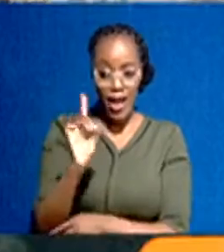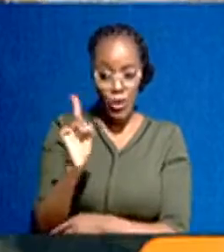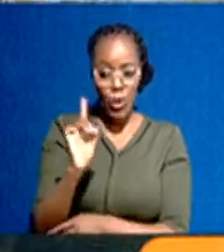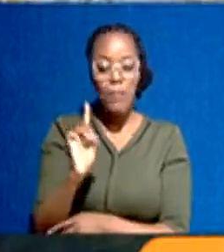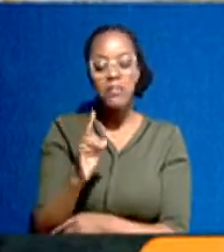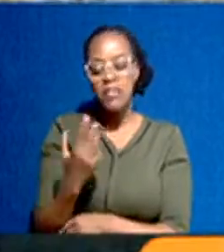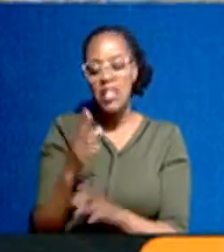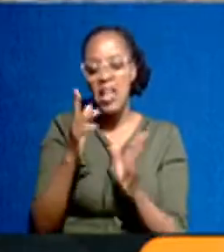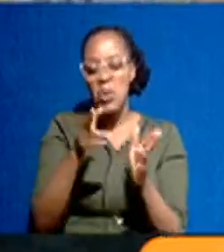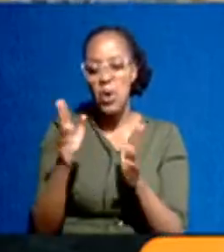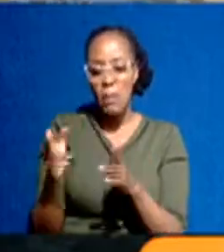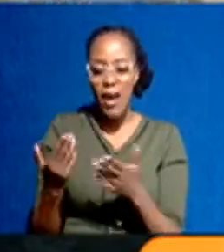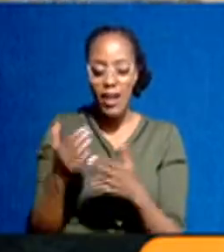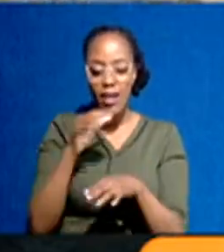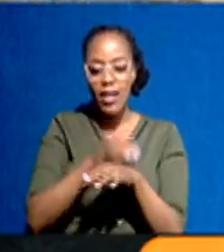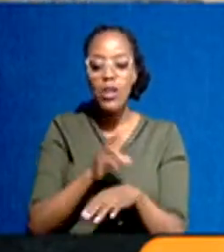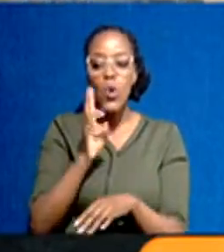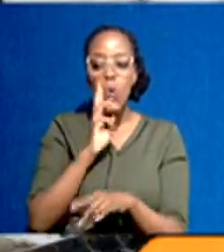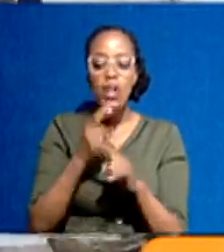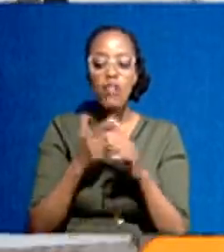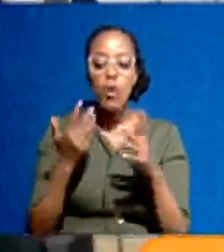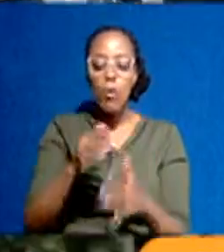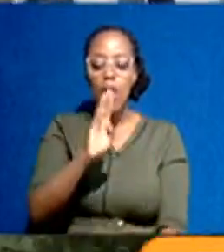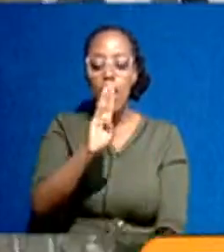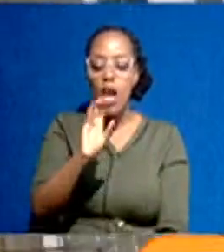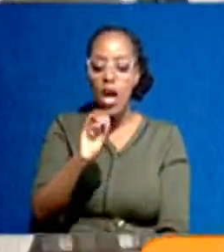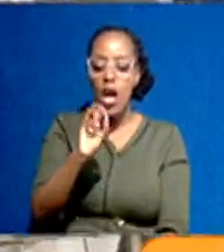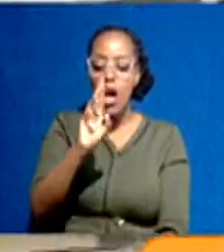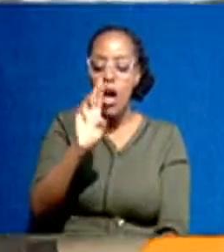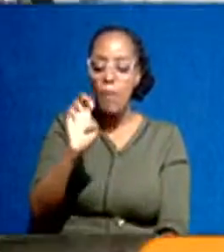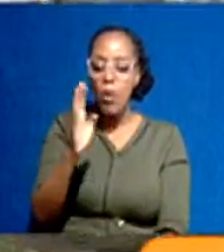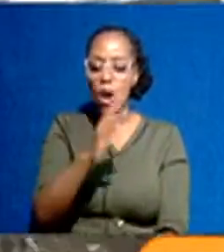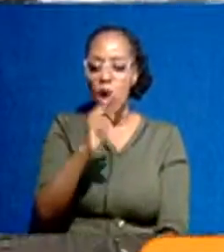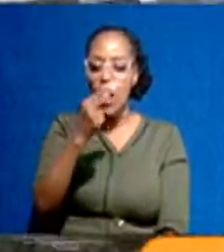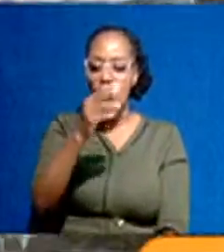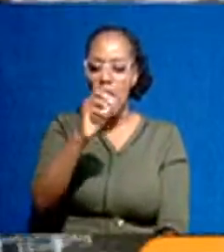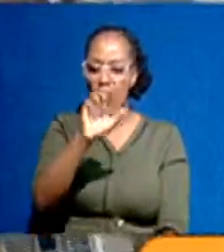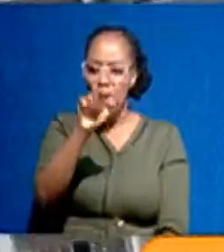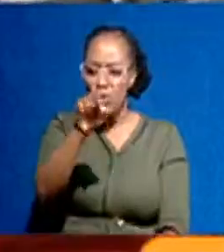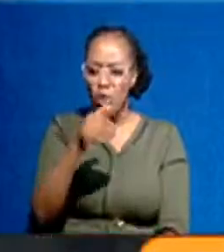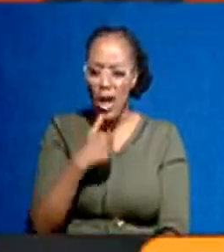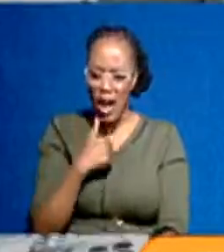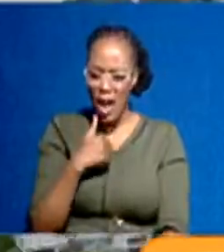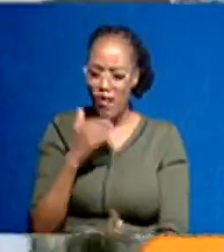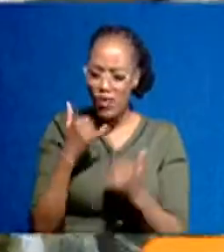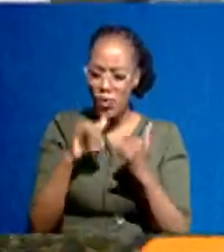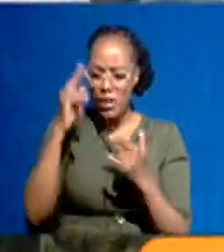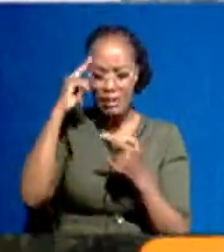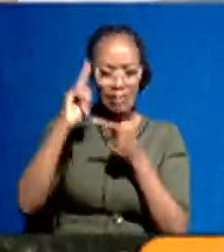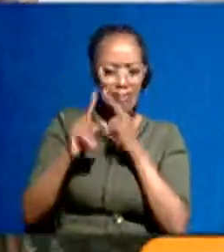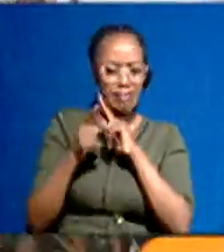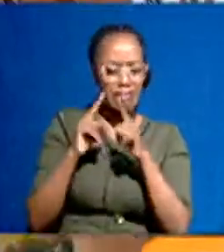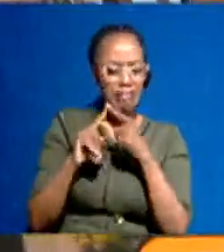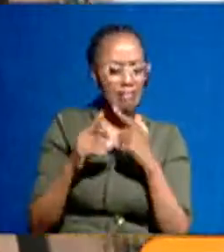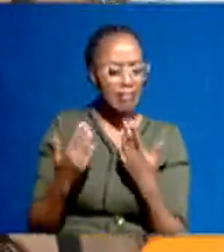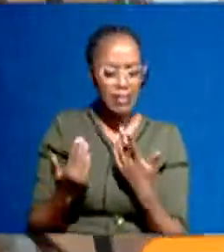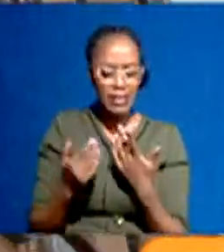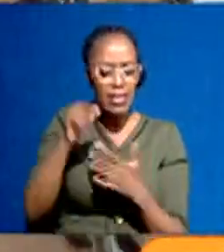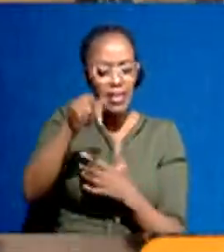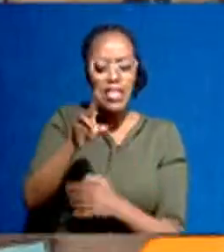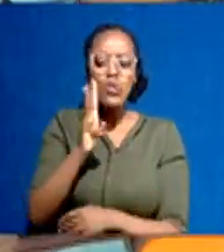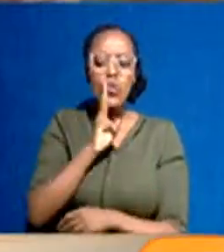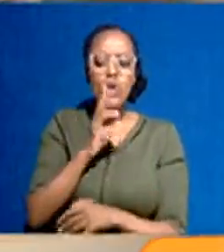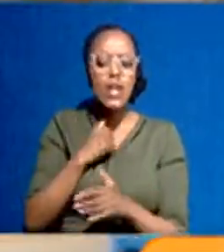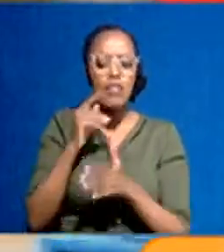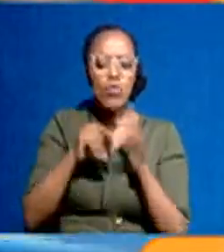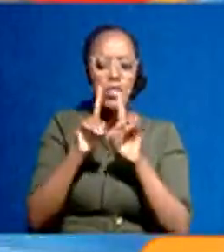they are usually sourcing from a borehole. But have you stopped to consider what's in the water?